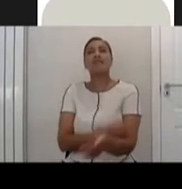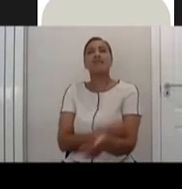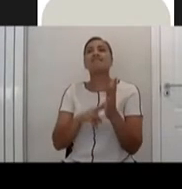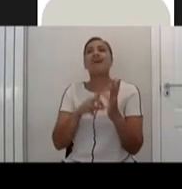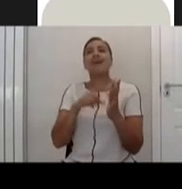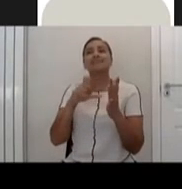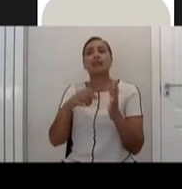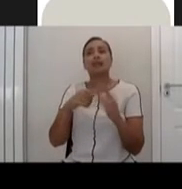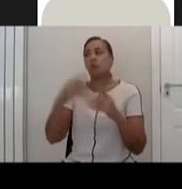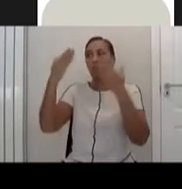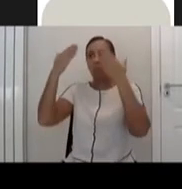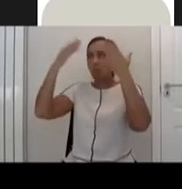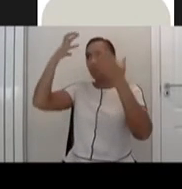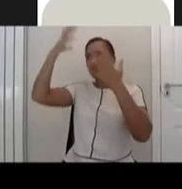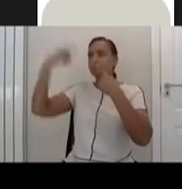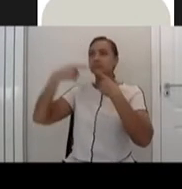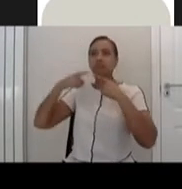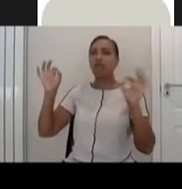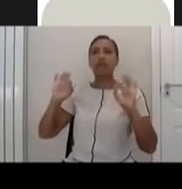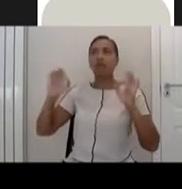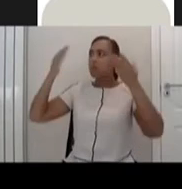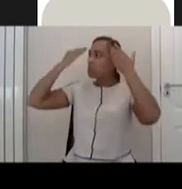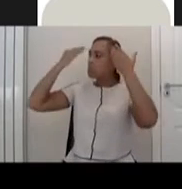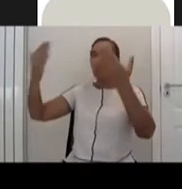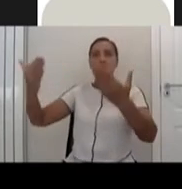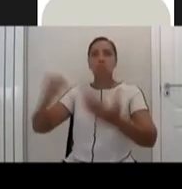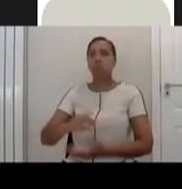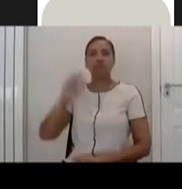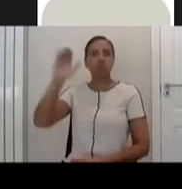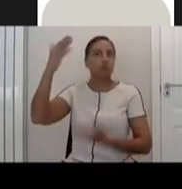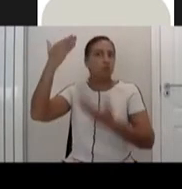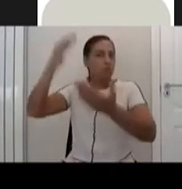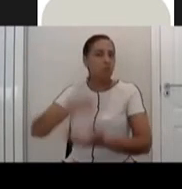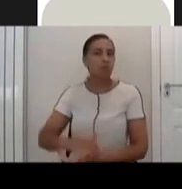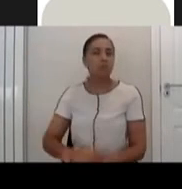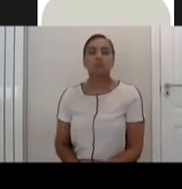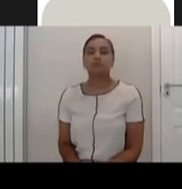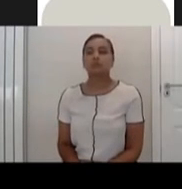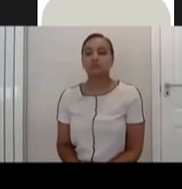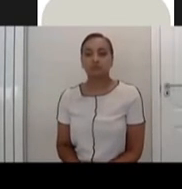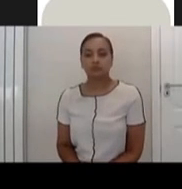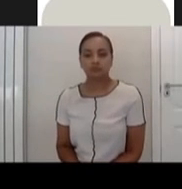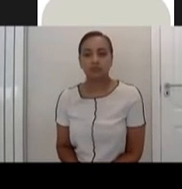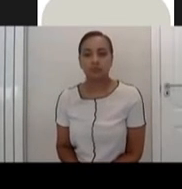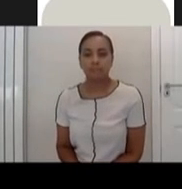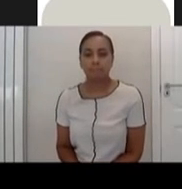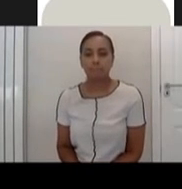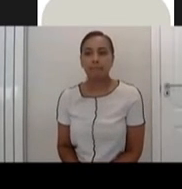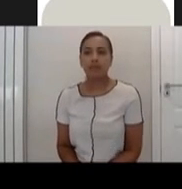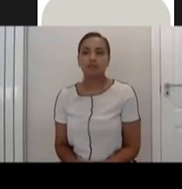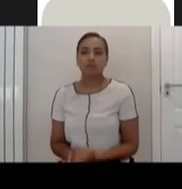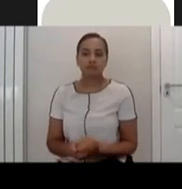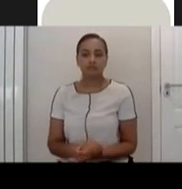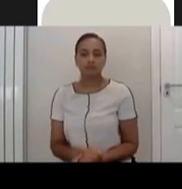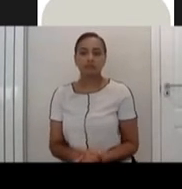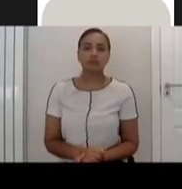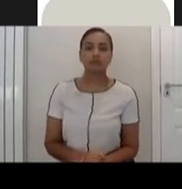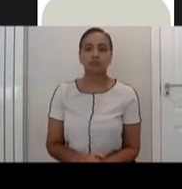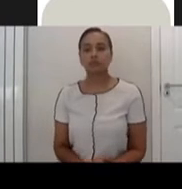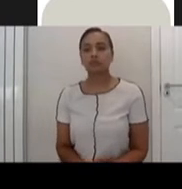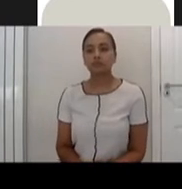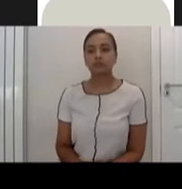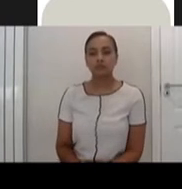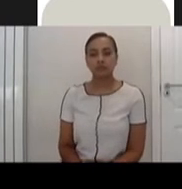we just don't know what that looks like at the moment. Okay. All right, I'm going to move us on again. Next set